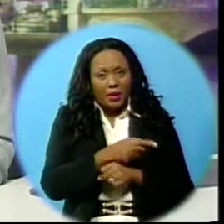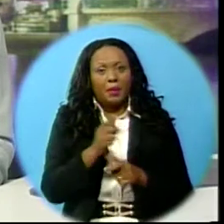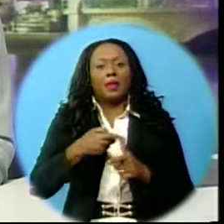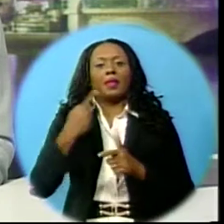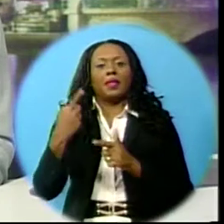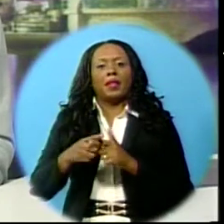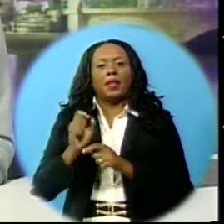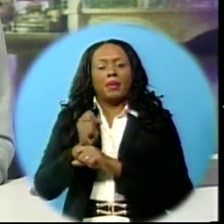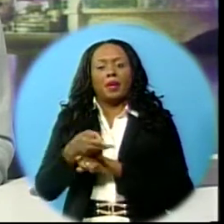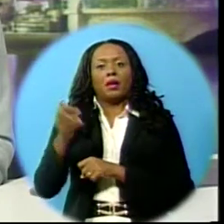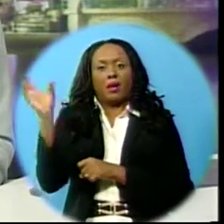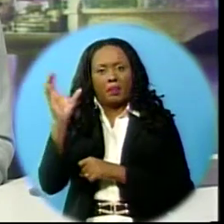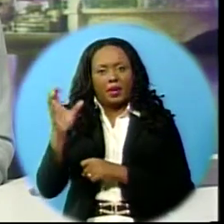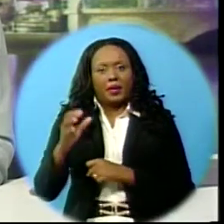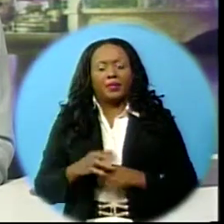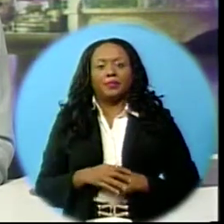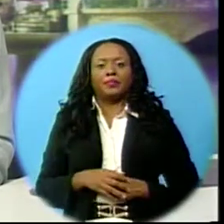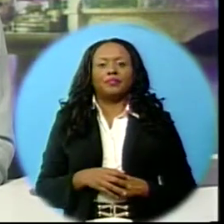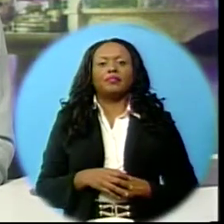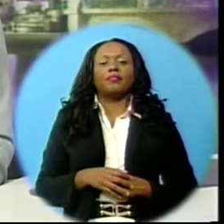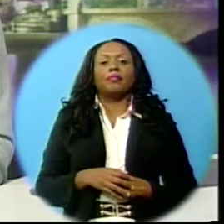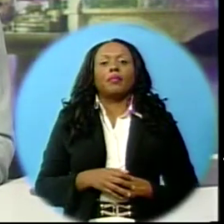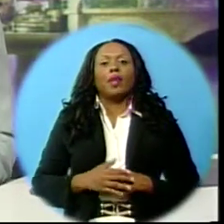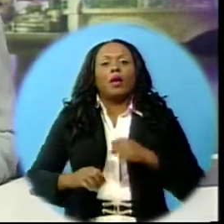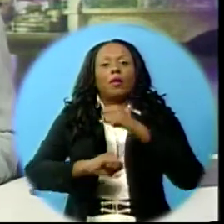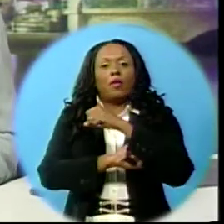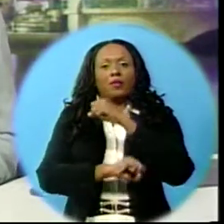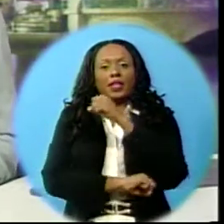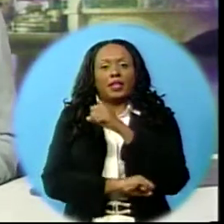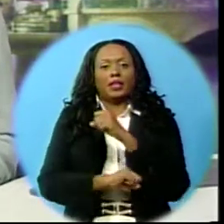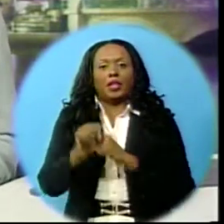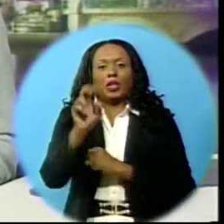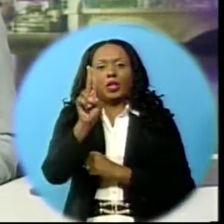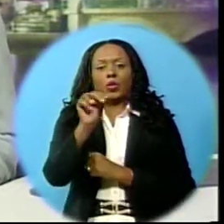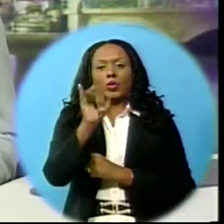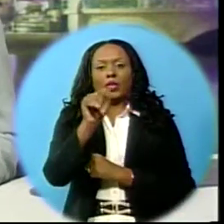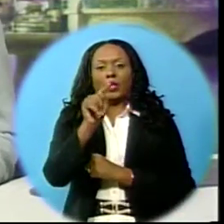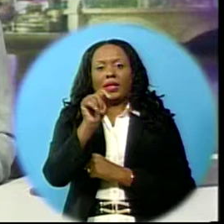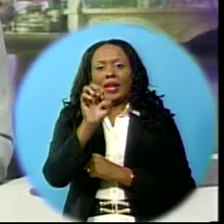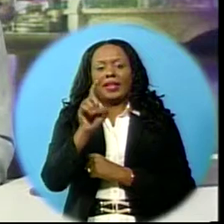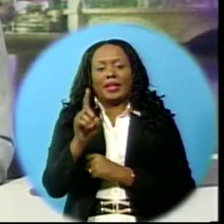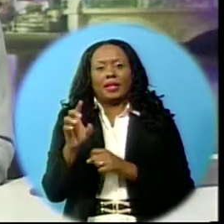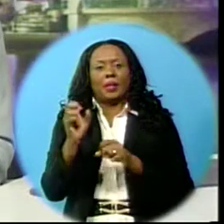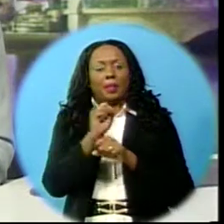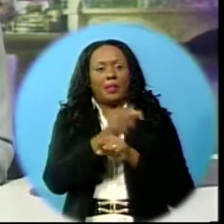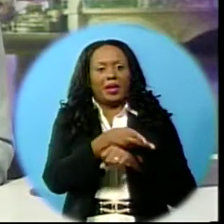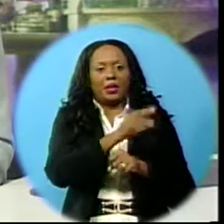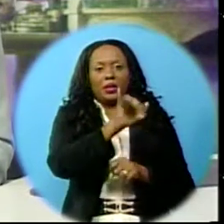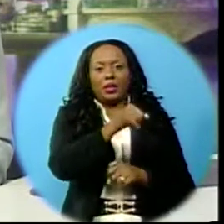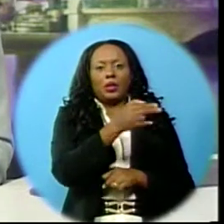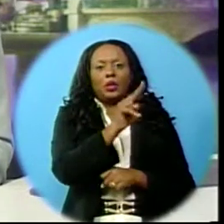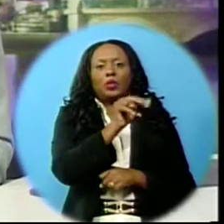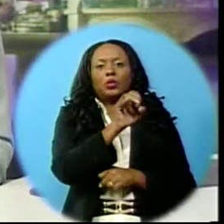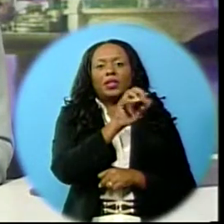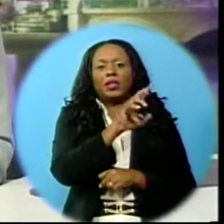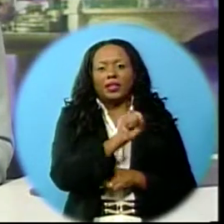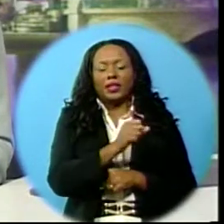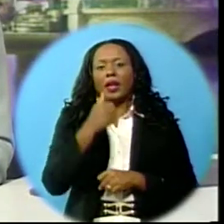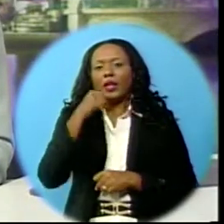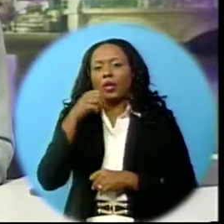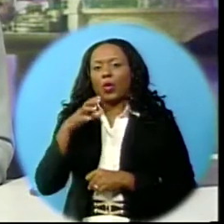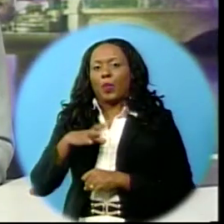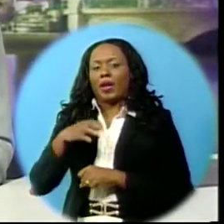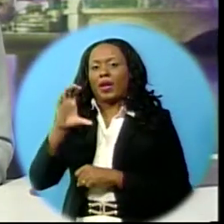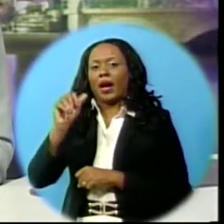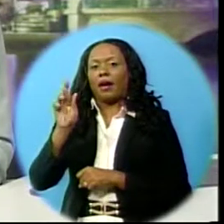the other men's game, Foundation United got past Juniors in 4 sets. The women's matches saw Carlton stopping Brighton's Rockets once